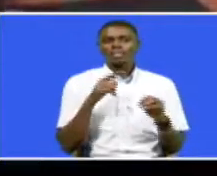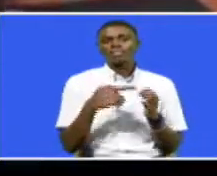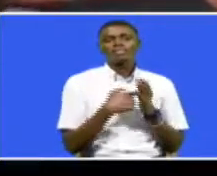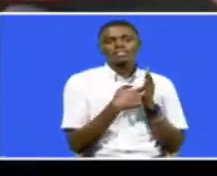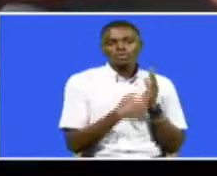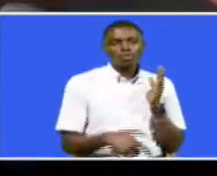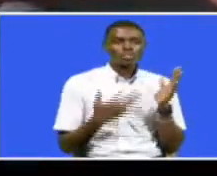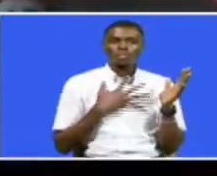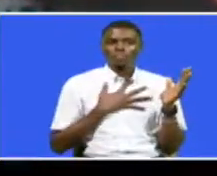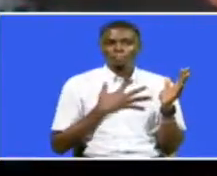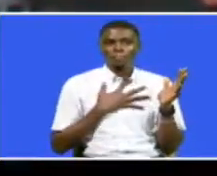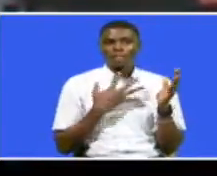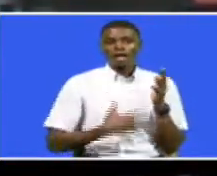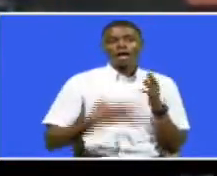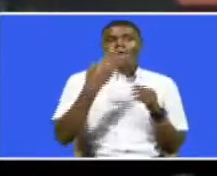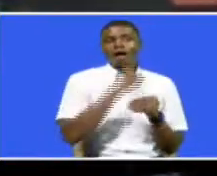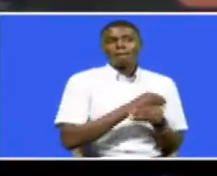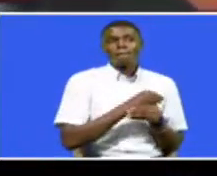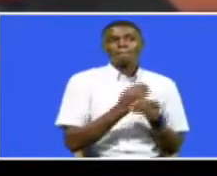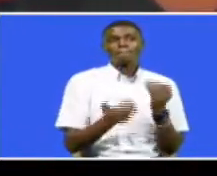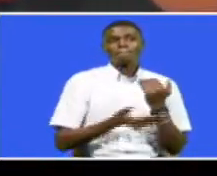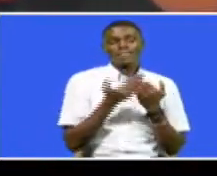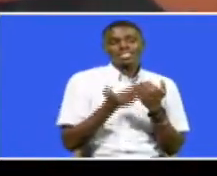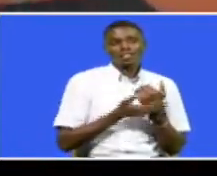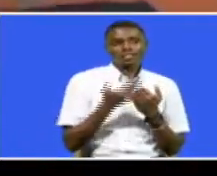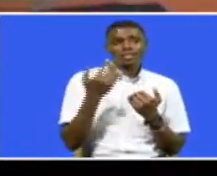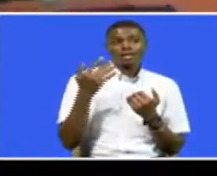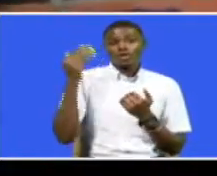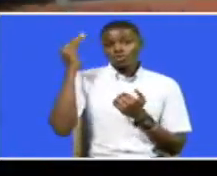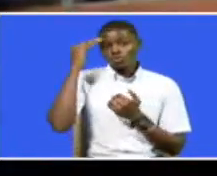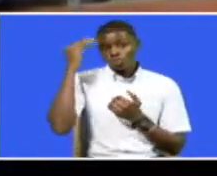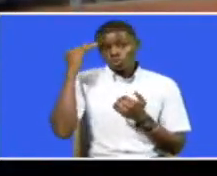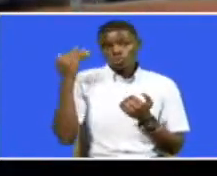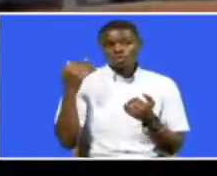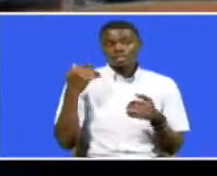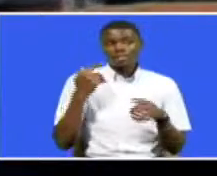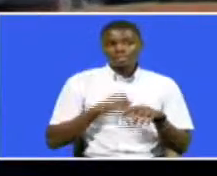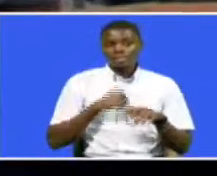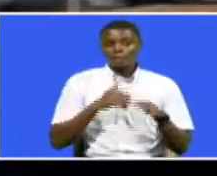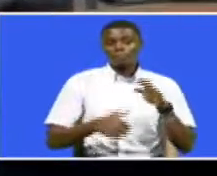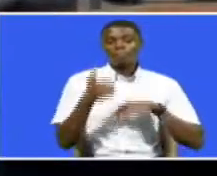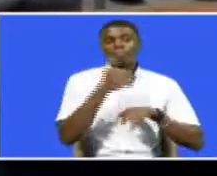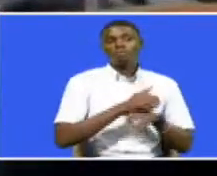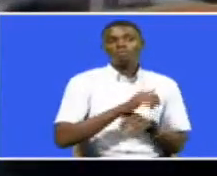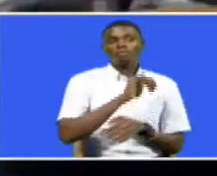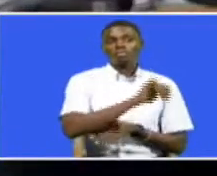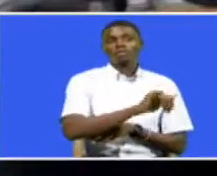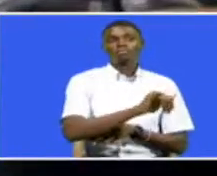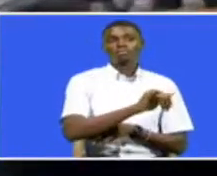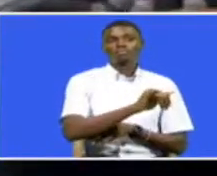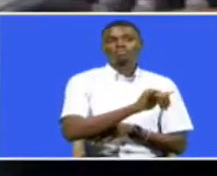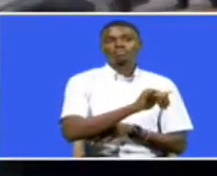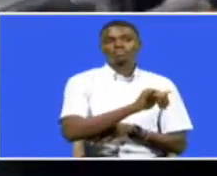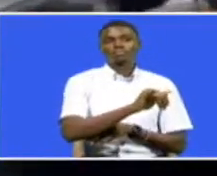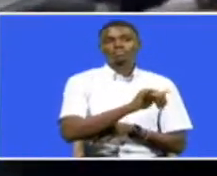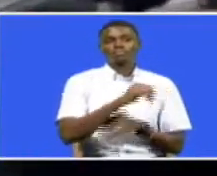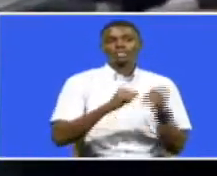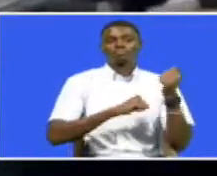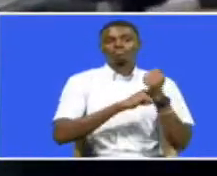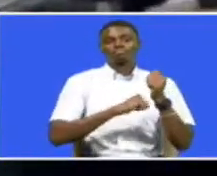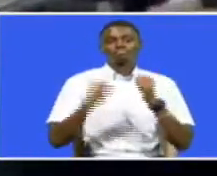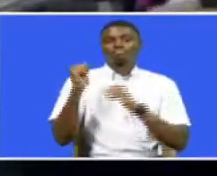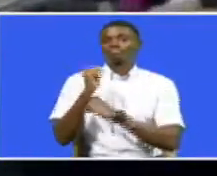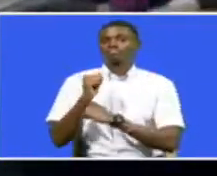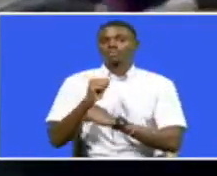cost, because there's additional maintenance. And you know, remember, when you put up such an